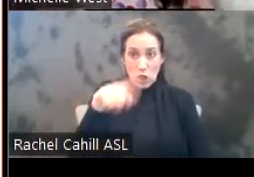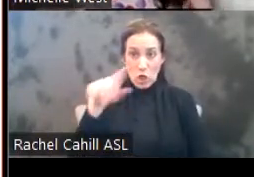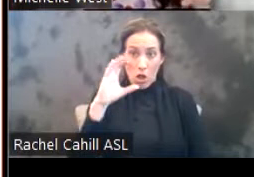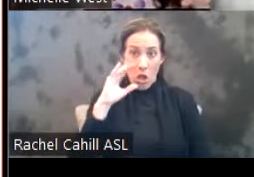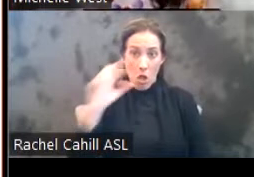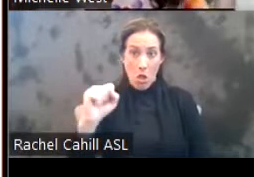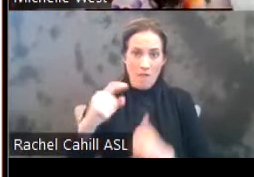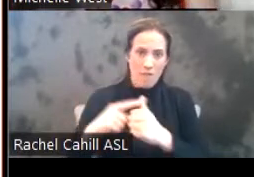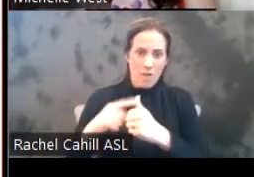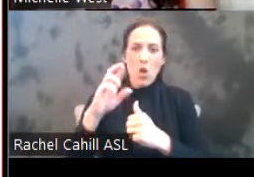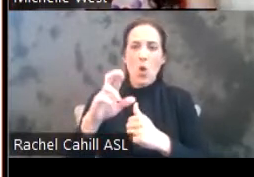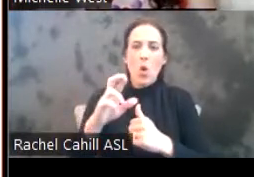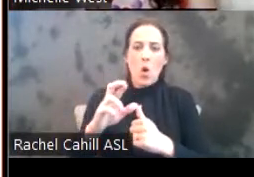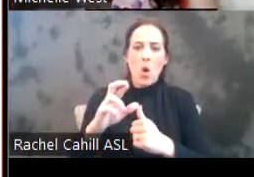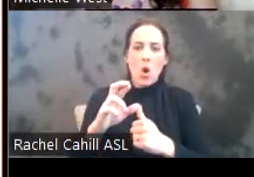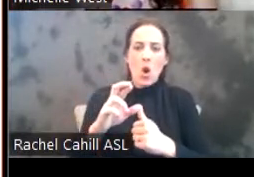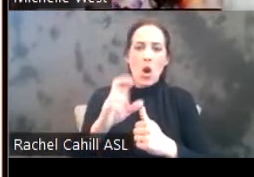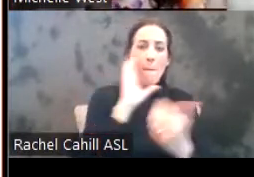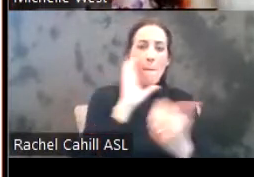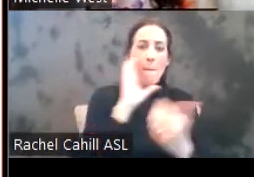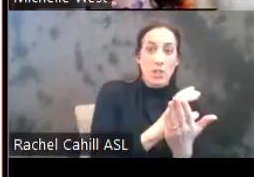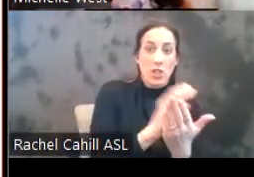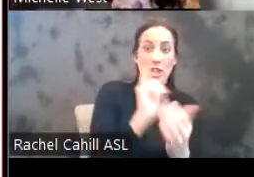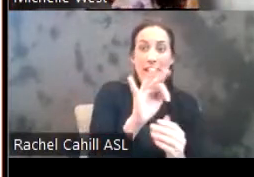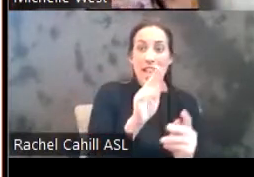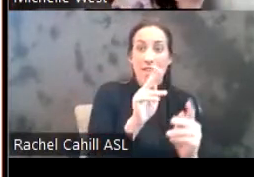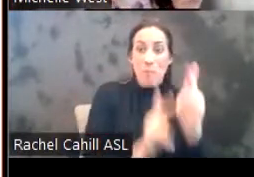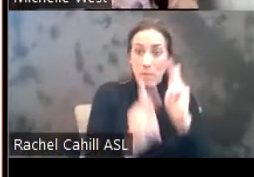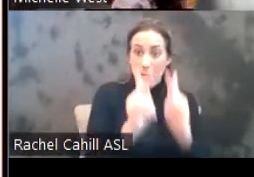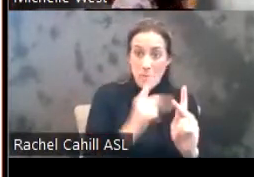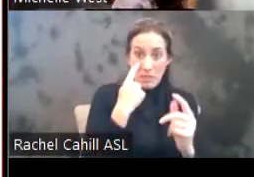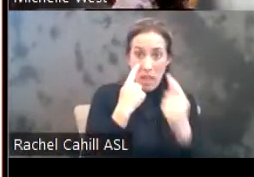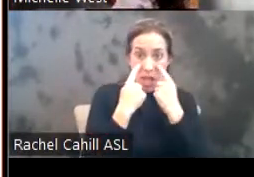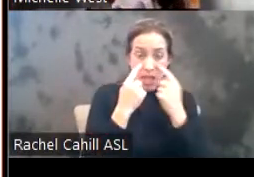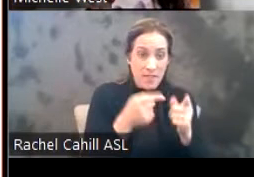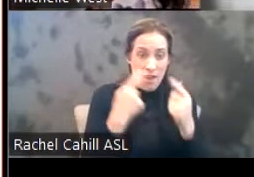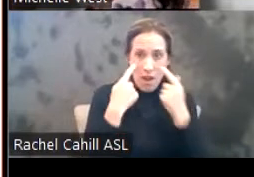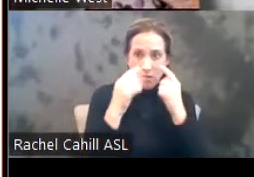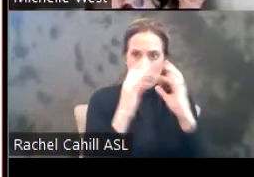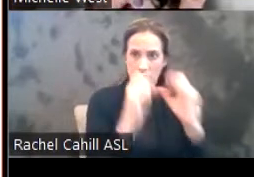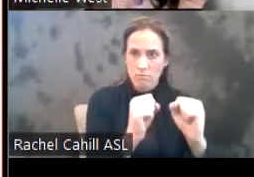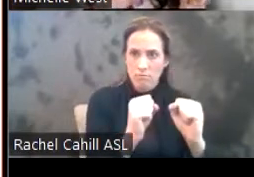to a photo where eyes are looking at you. If a person's eyes are looking at you, that's where the eyes will go first.